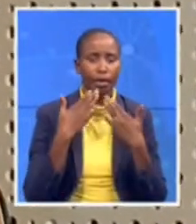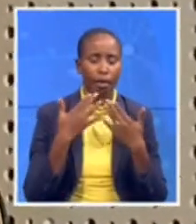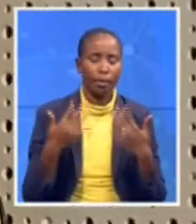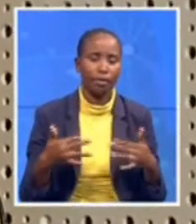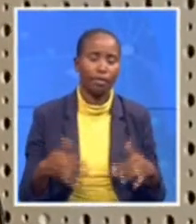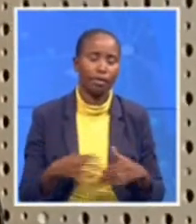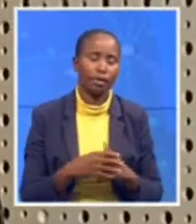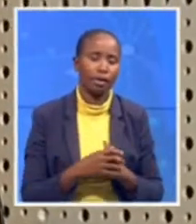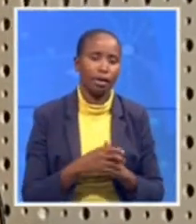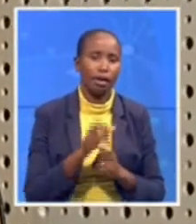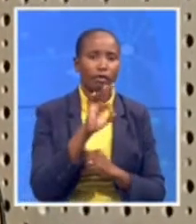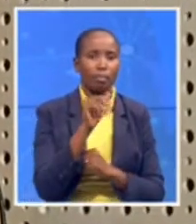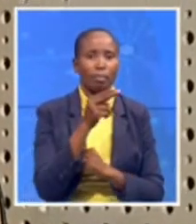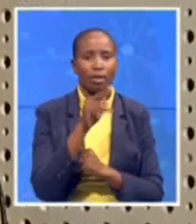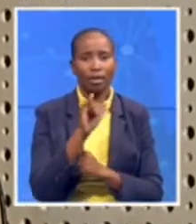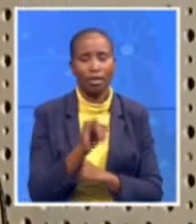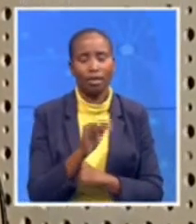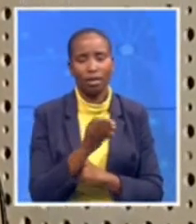Colleagues, you can take us through